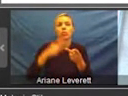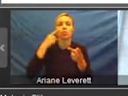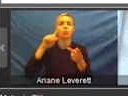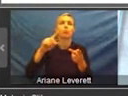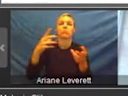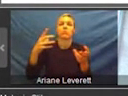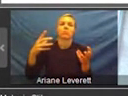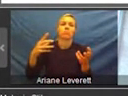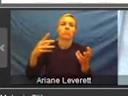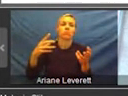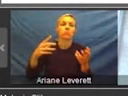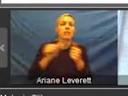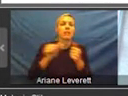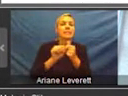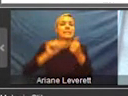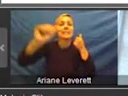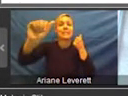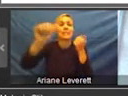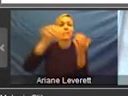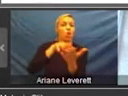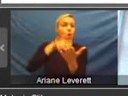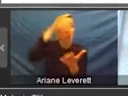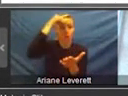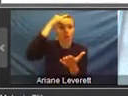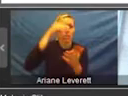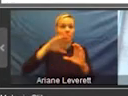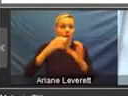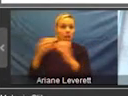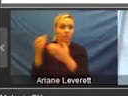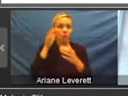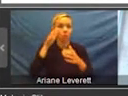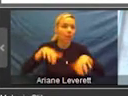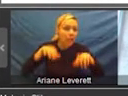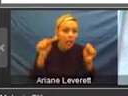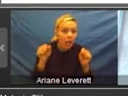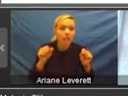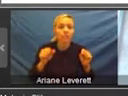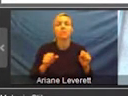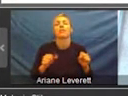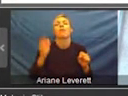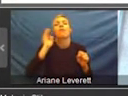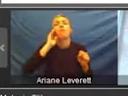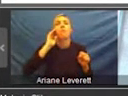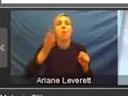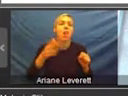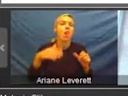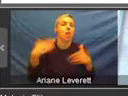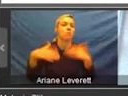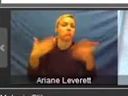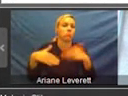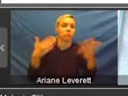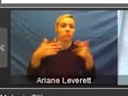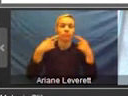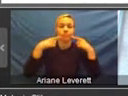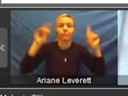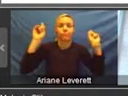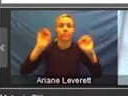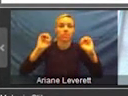But it soon turned out that for a number of reasons this did not work the way it was planned.